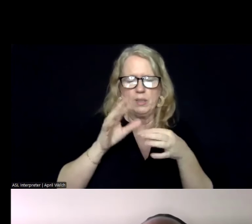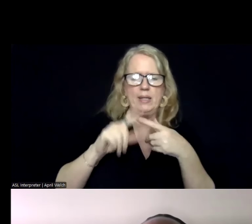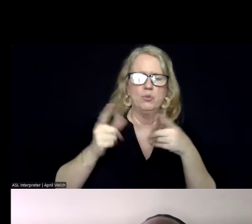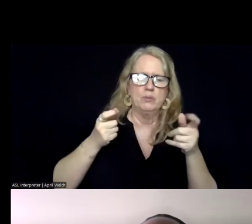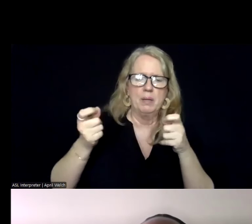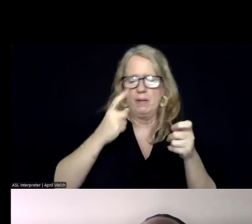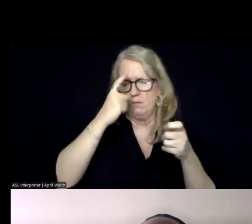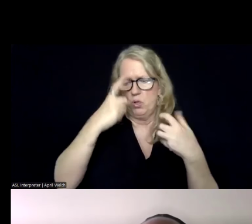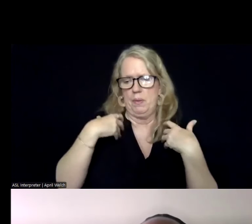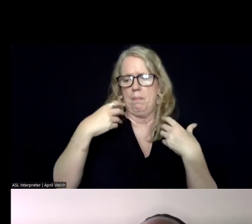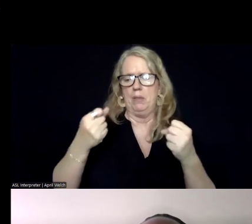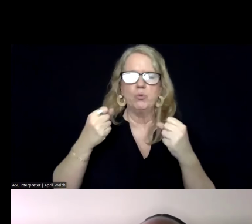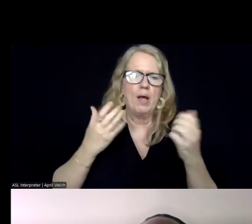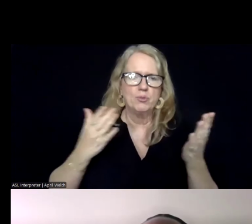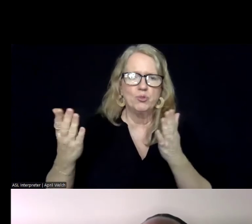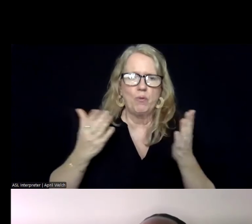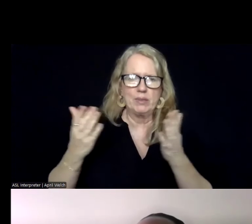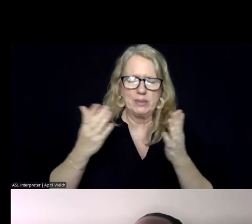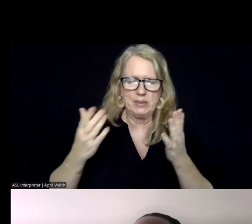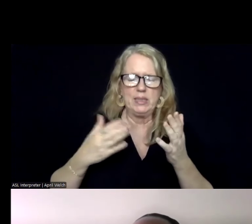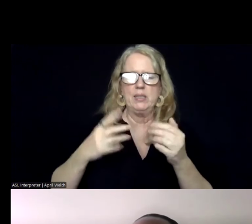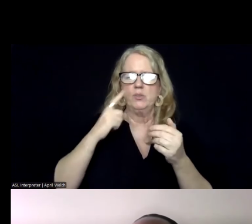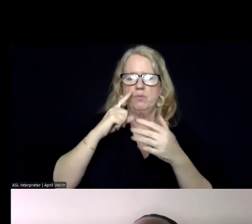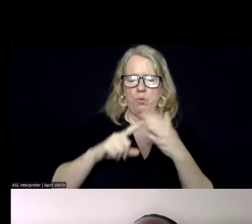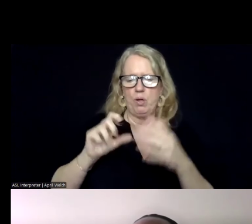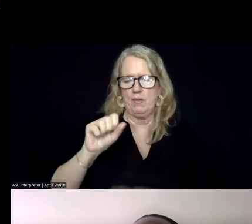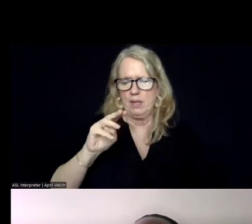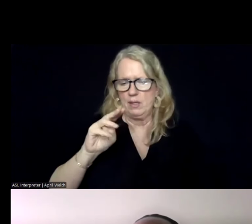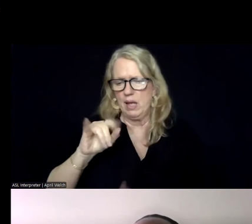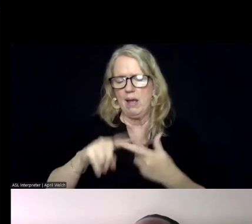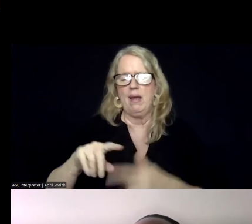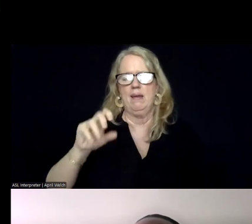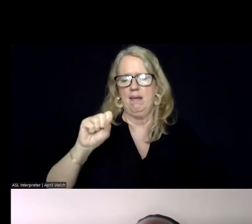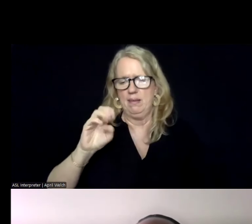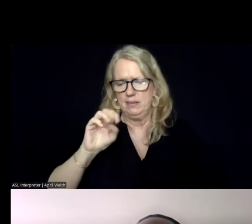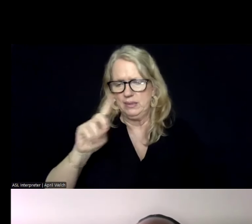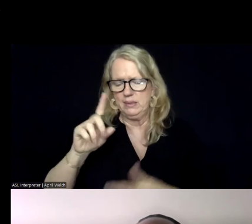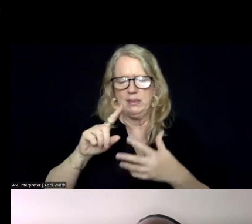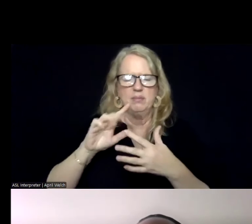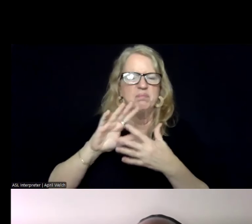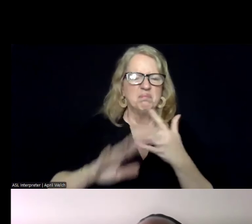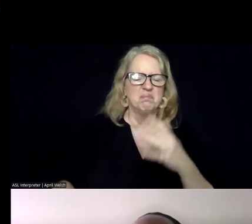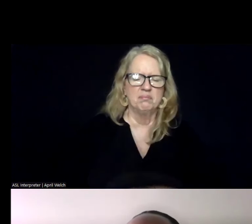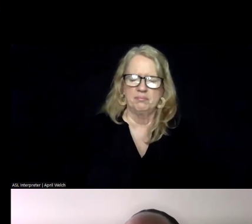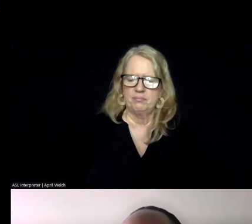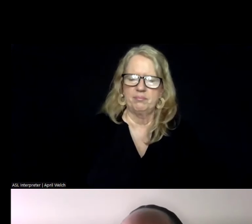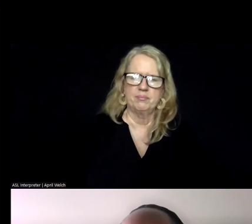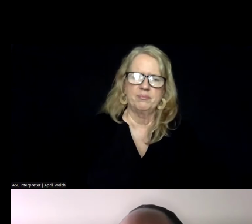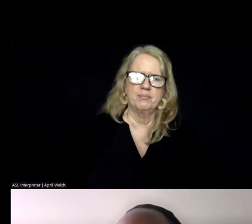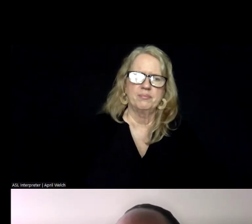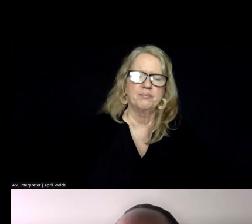health services for adults with SMI or children with SED. And this